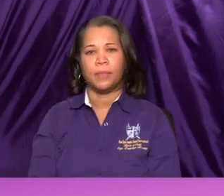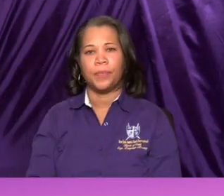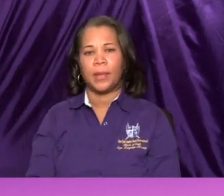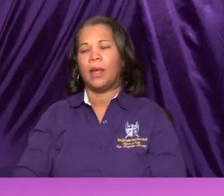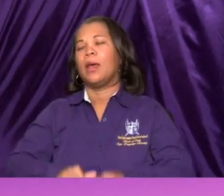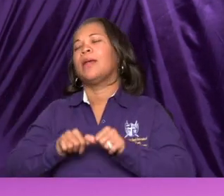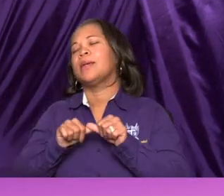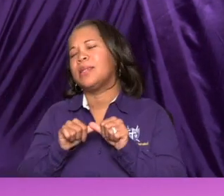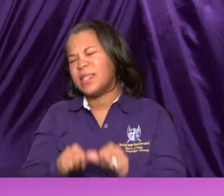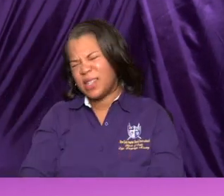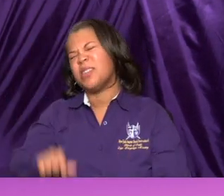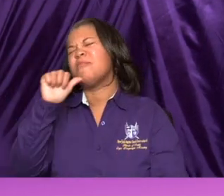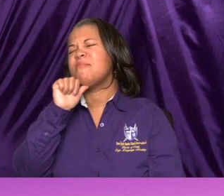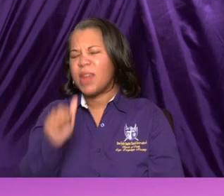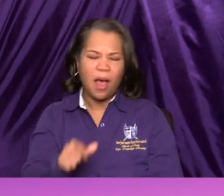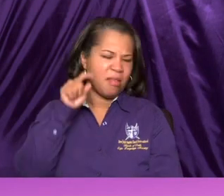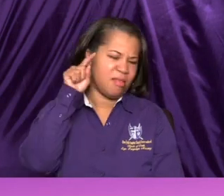I'm still not there.